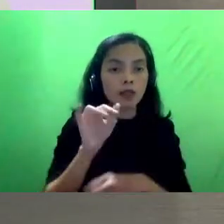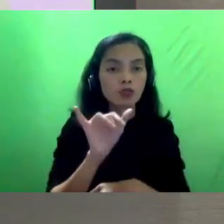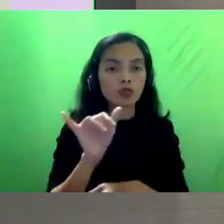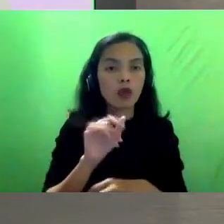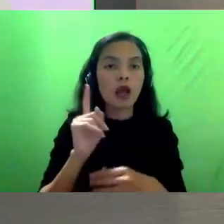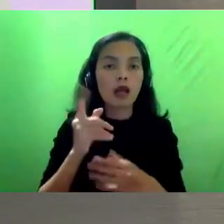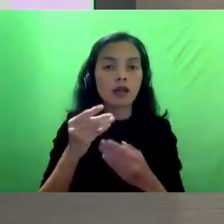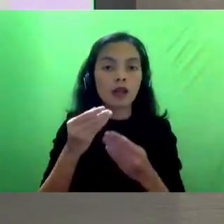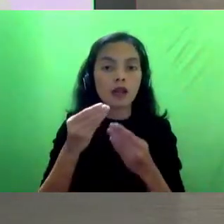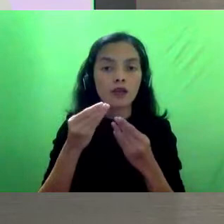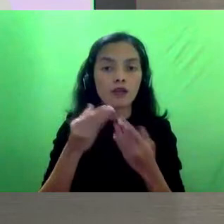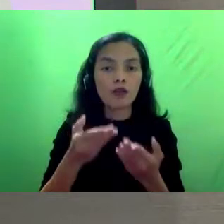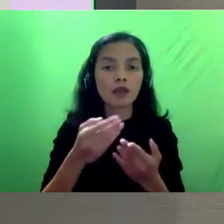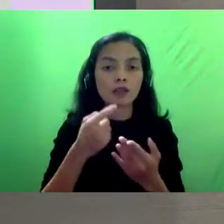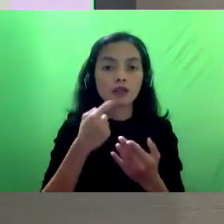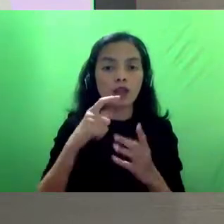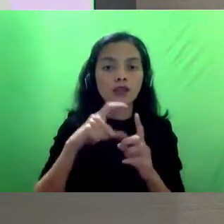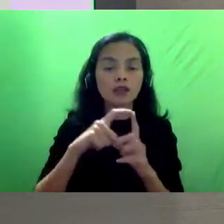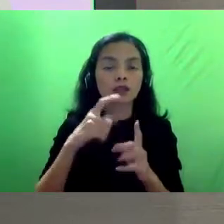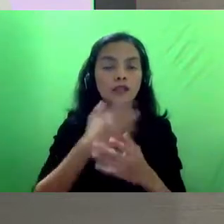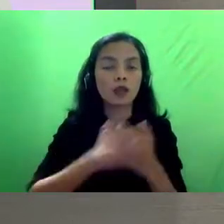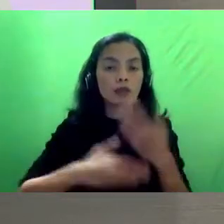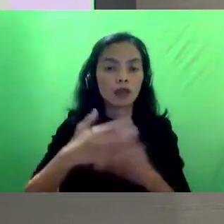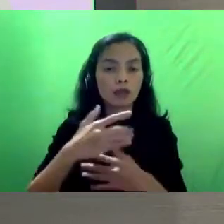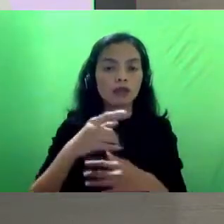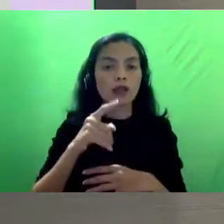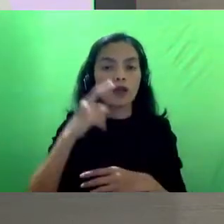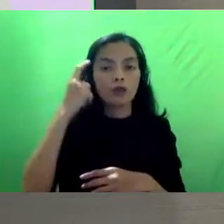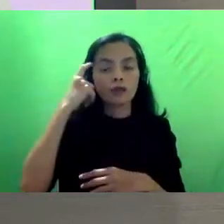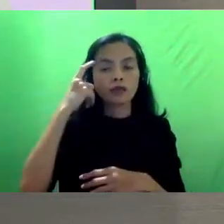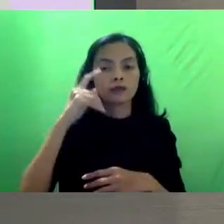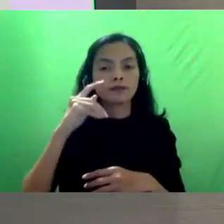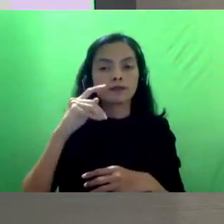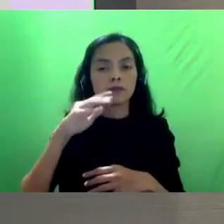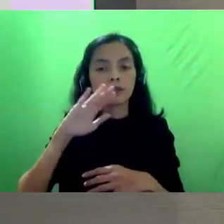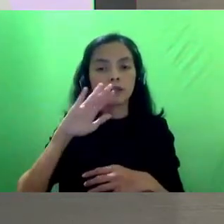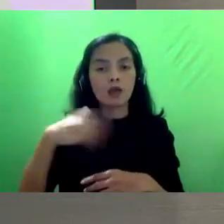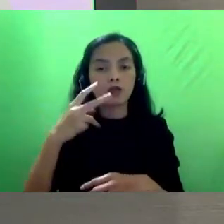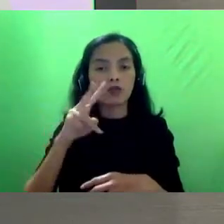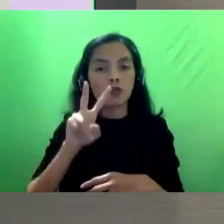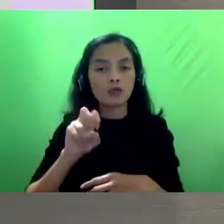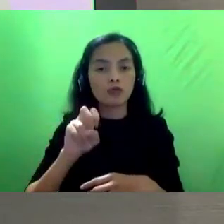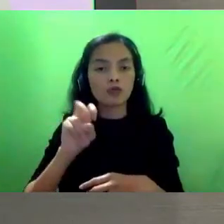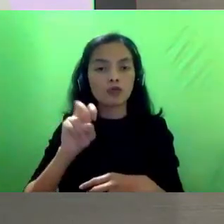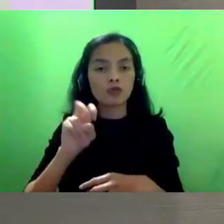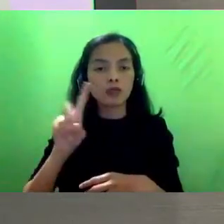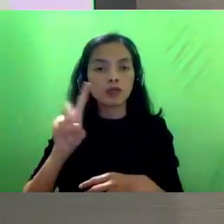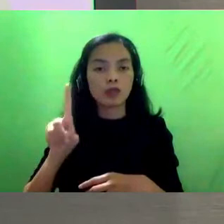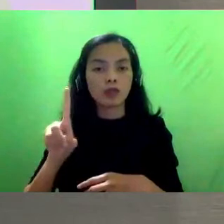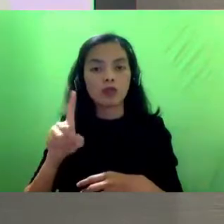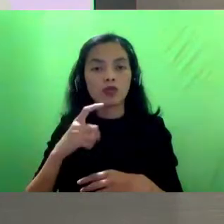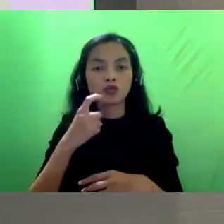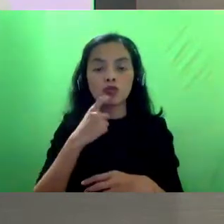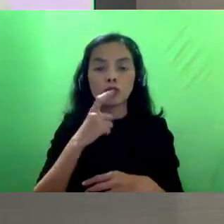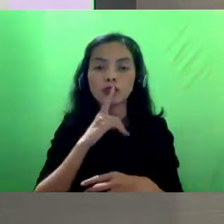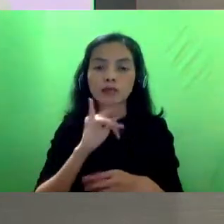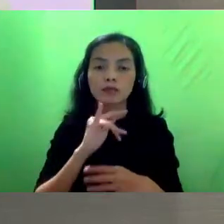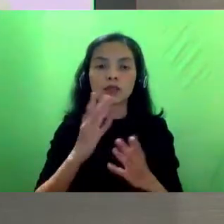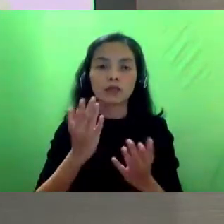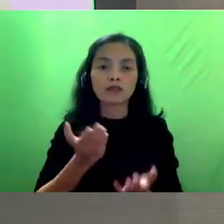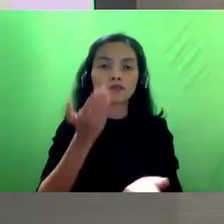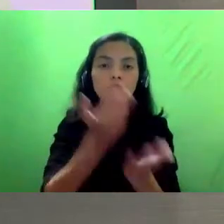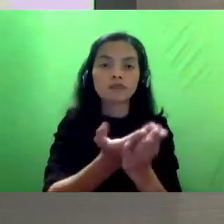disability. Also, I think in 2021 when we propose to update the